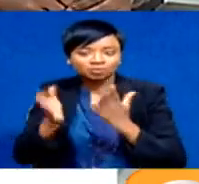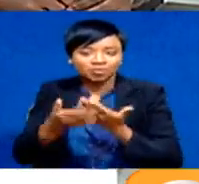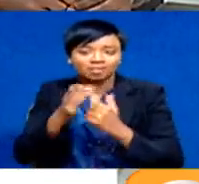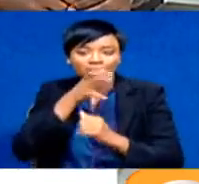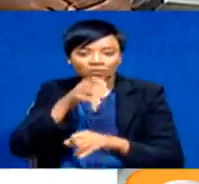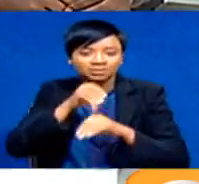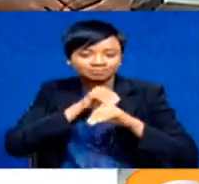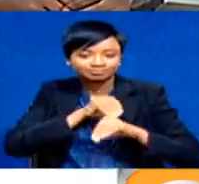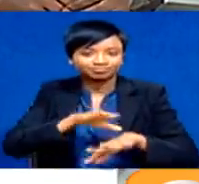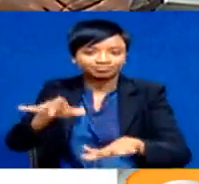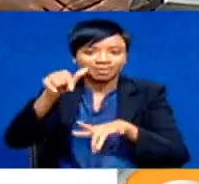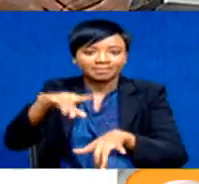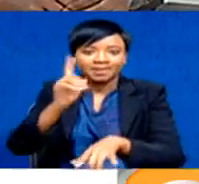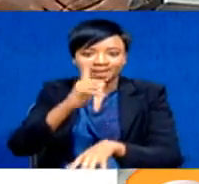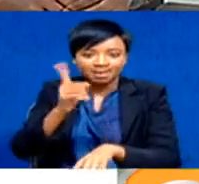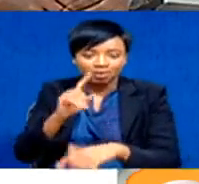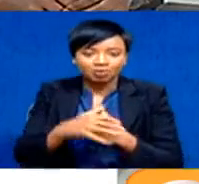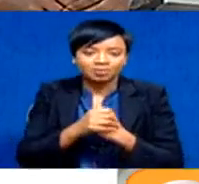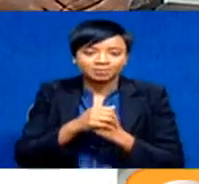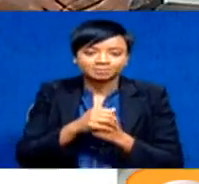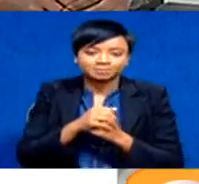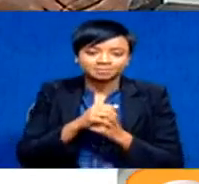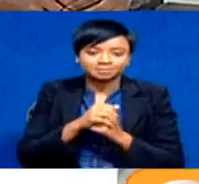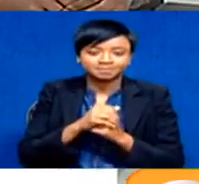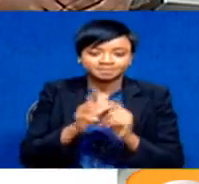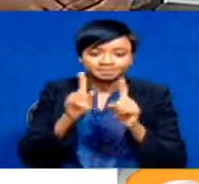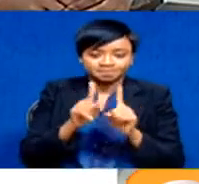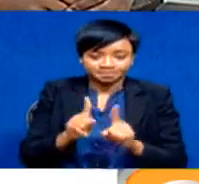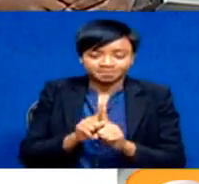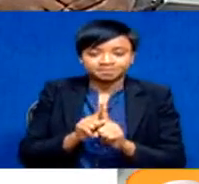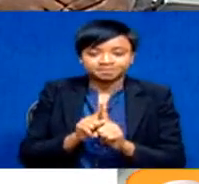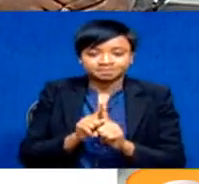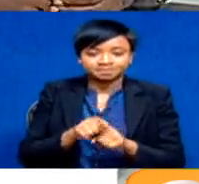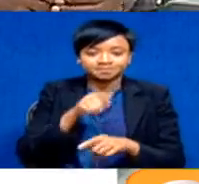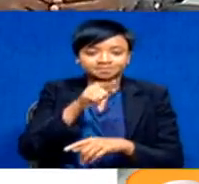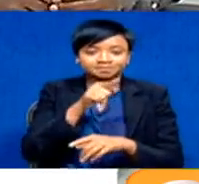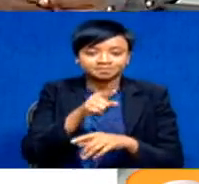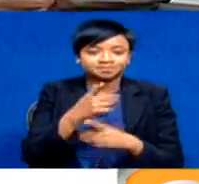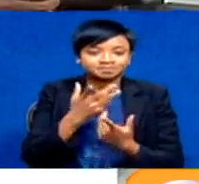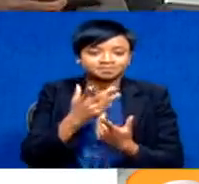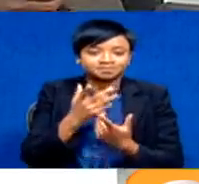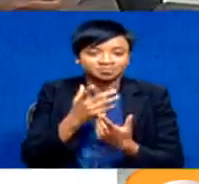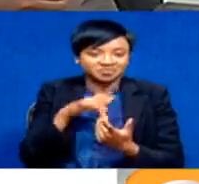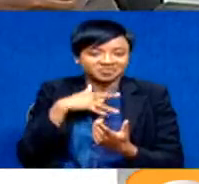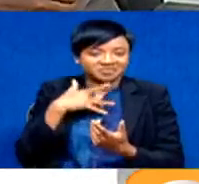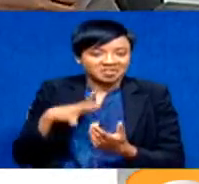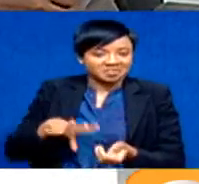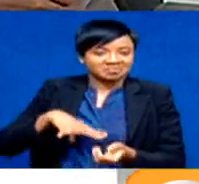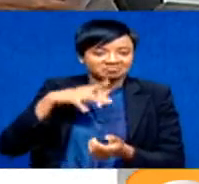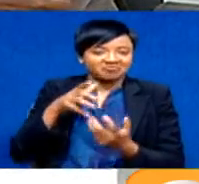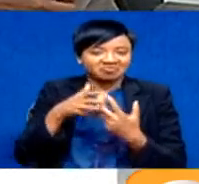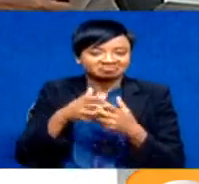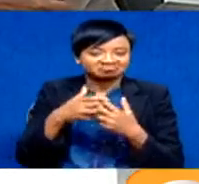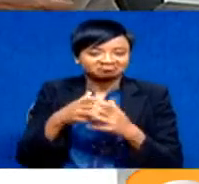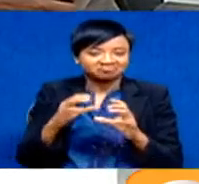the much needed water to the capital, Nairobi. Now, the Northern Collector Tunnel is a source of pride for the local